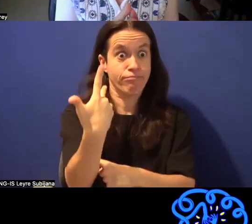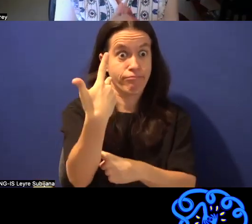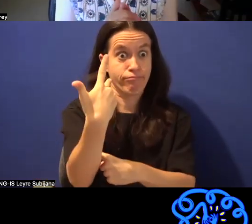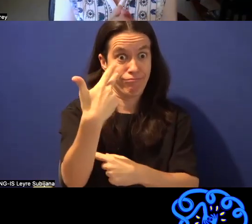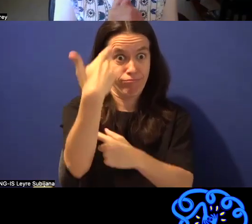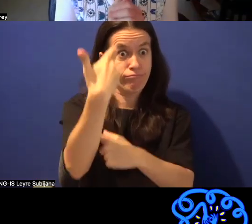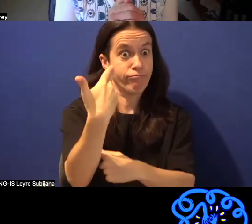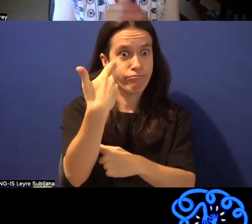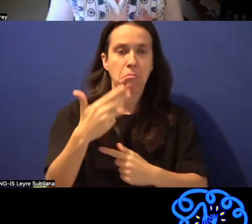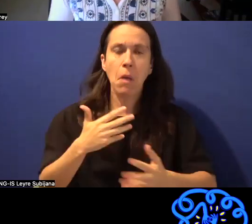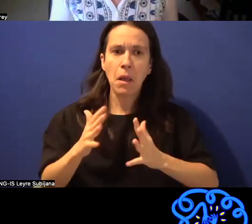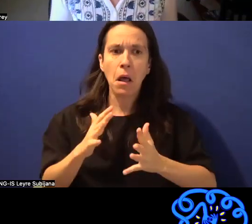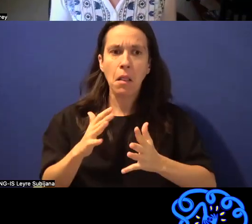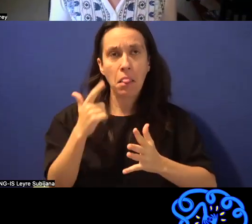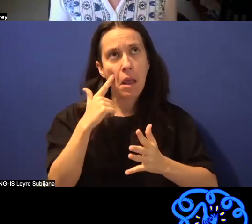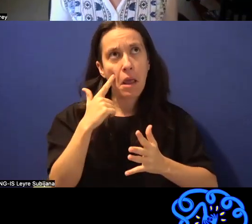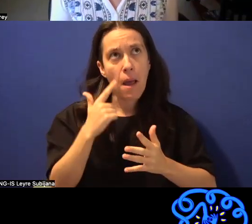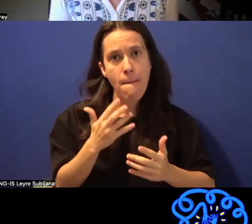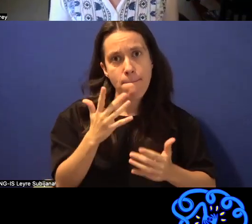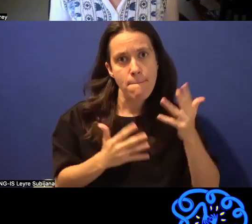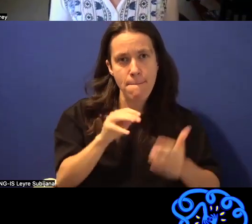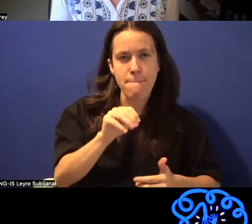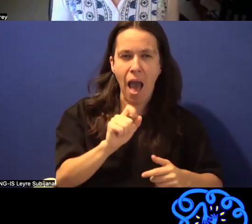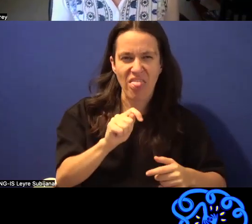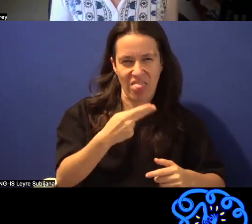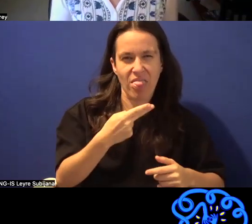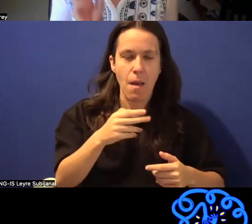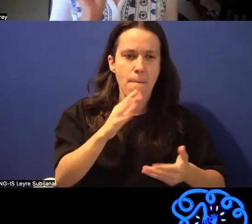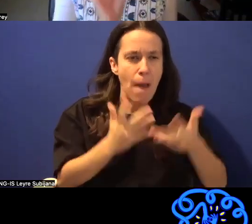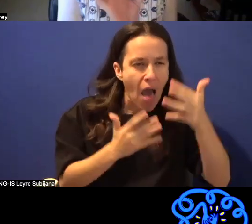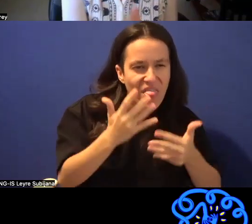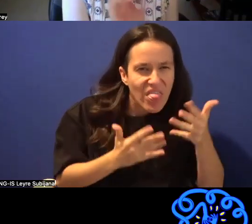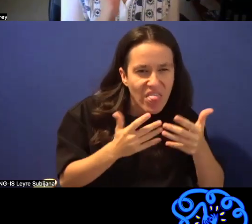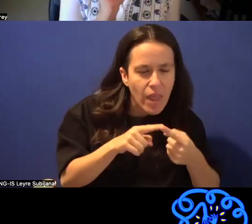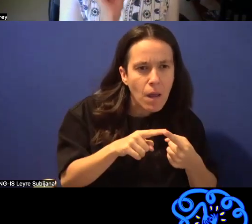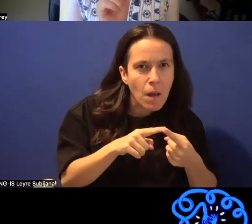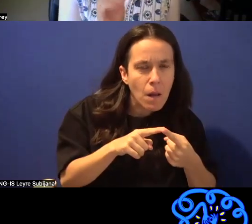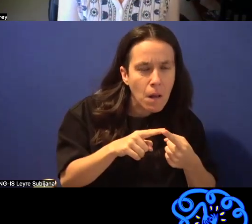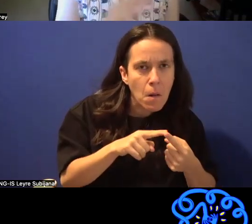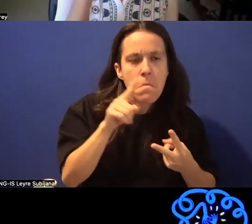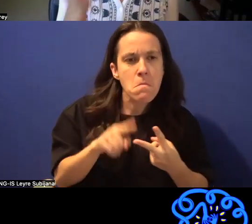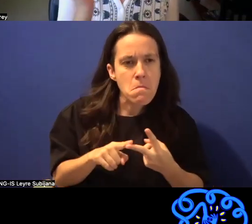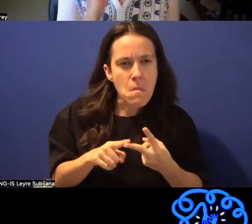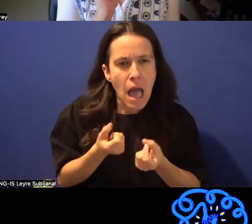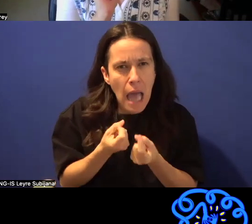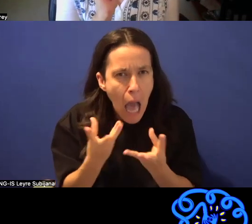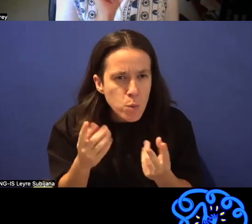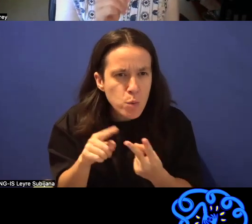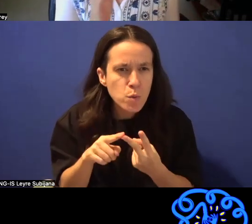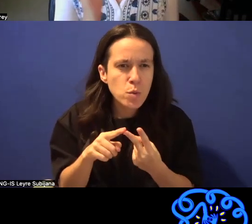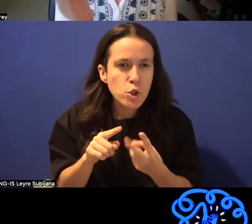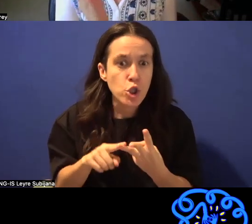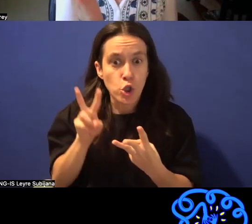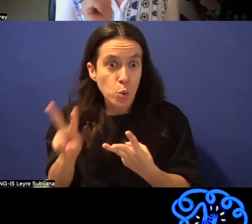a word, maybe math, and then press down, and then that video would be saved. They would then give their next